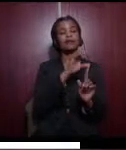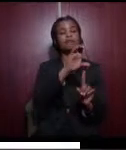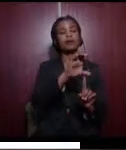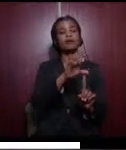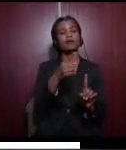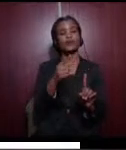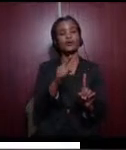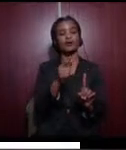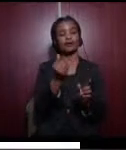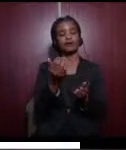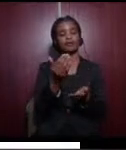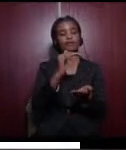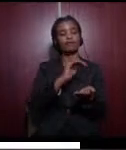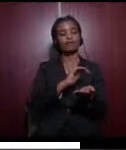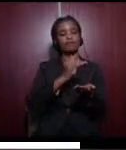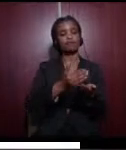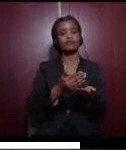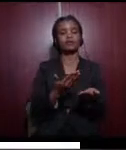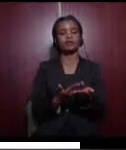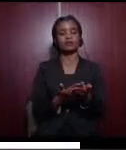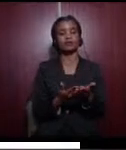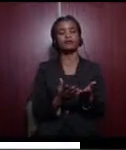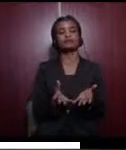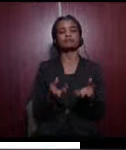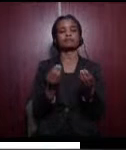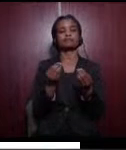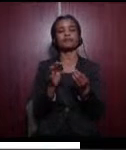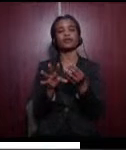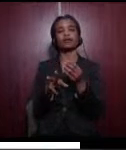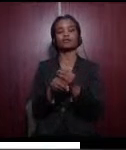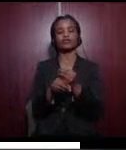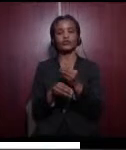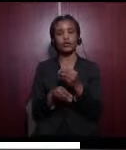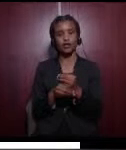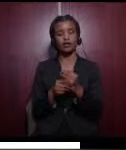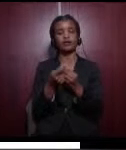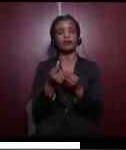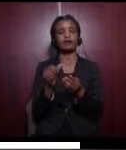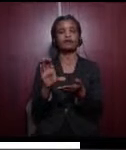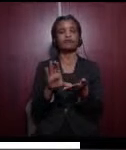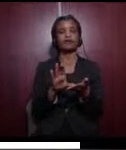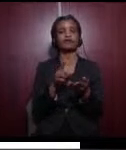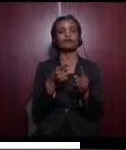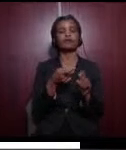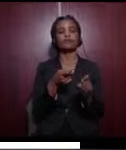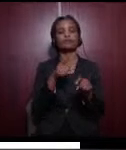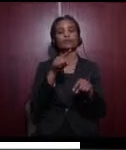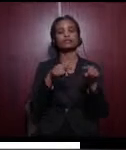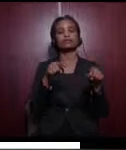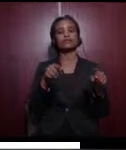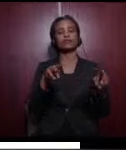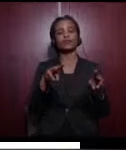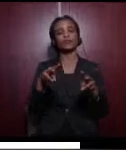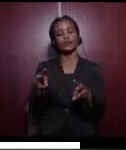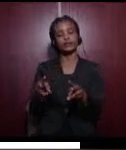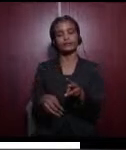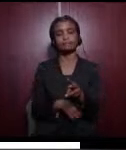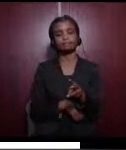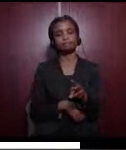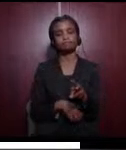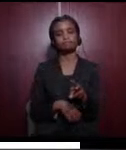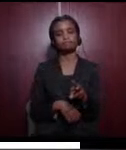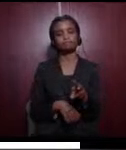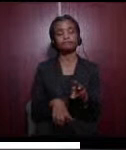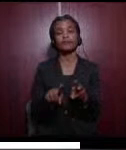funds to also receive additional funding from the various sources. So the Disaster Relief Fund, which is the only